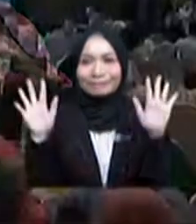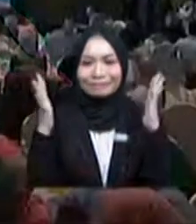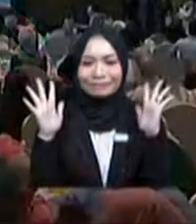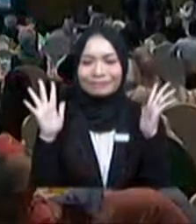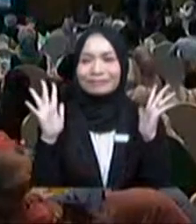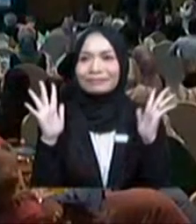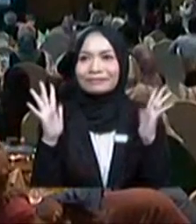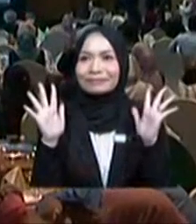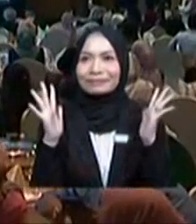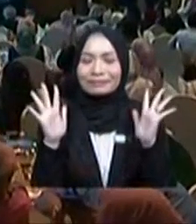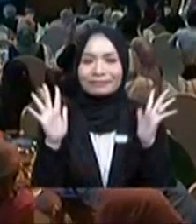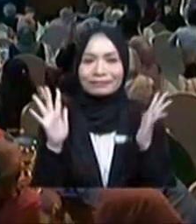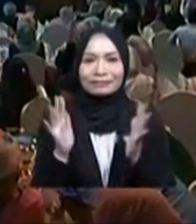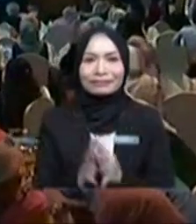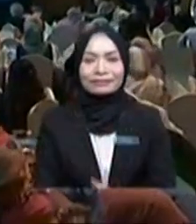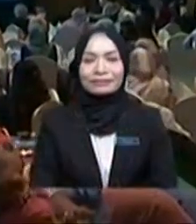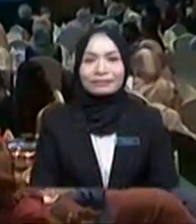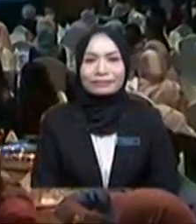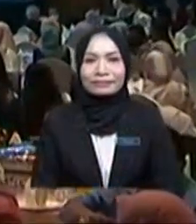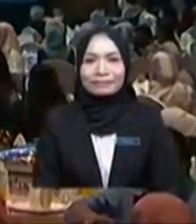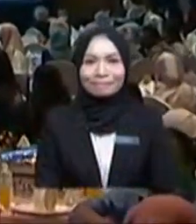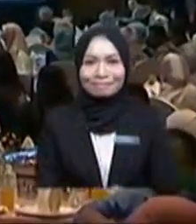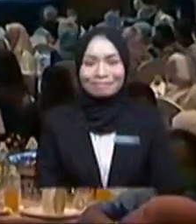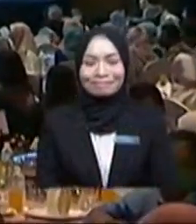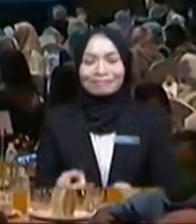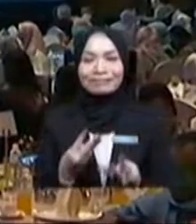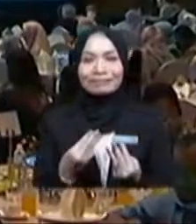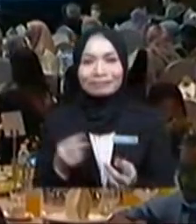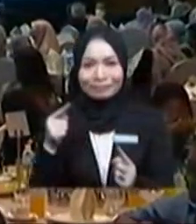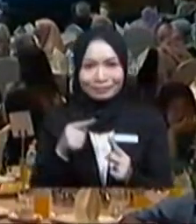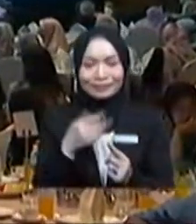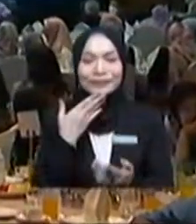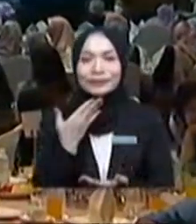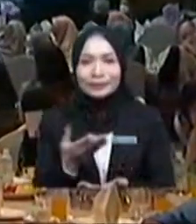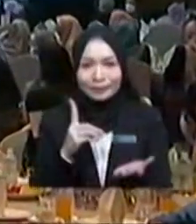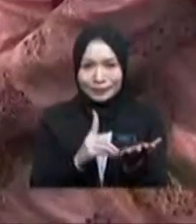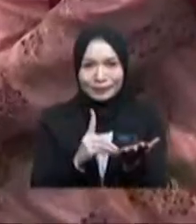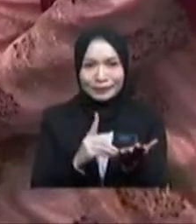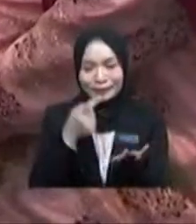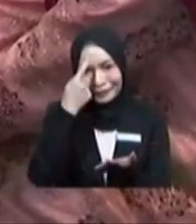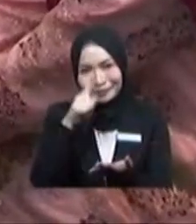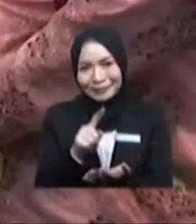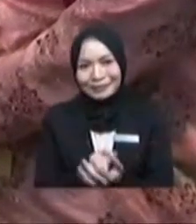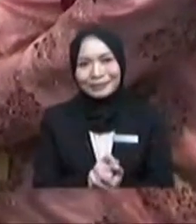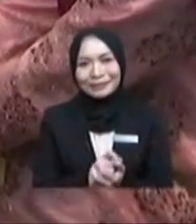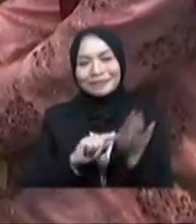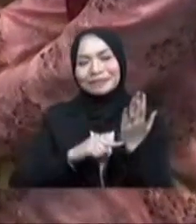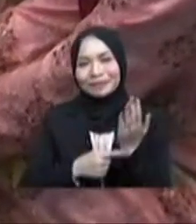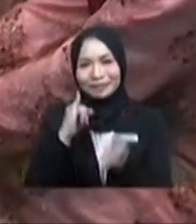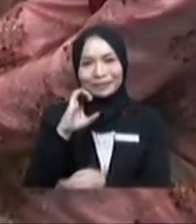Once again, we'd like to express our thanks to Yang Berusaha Dr. Haji Ahmad Rafi bin Cik Kasim for officiating